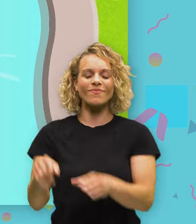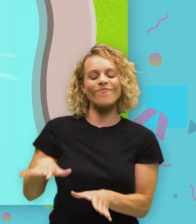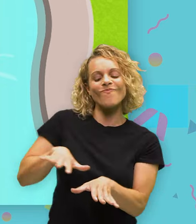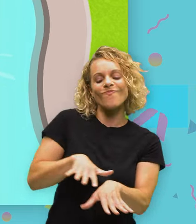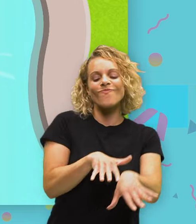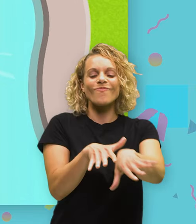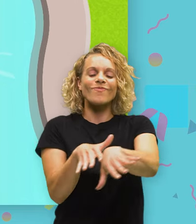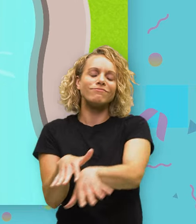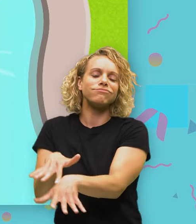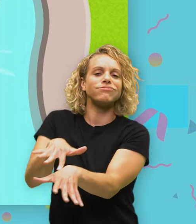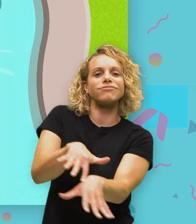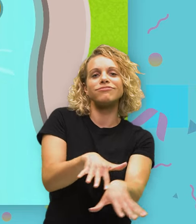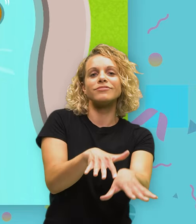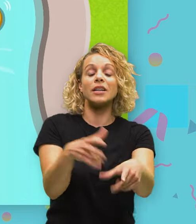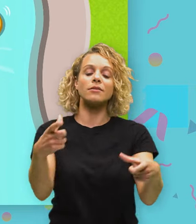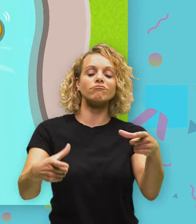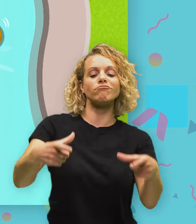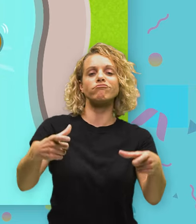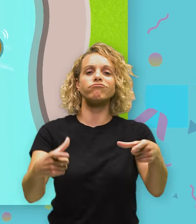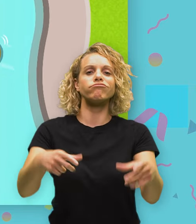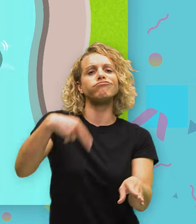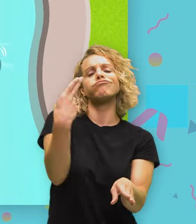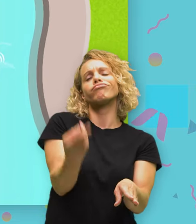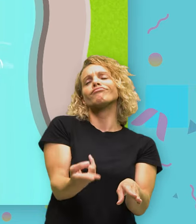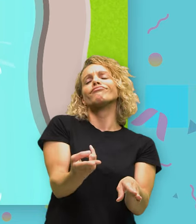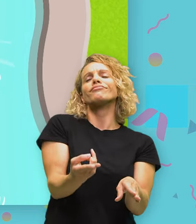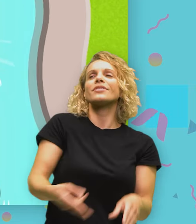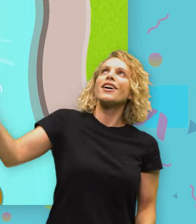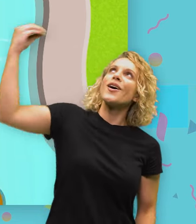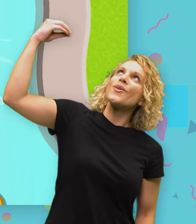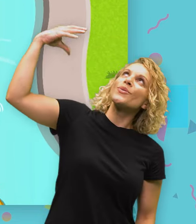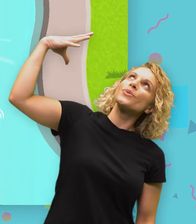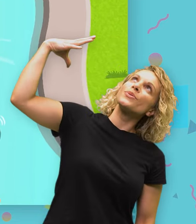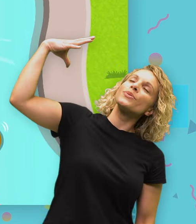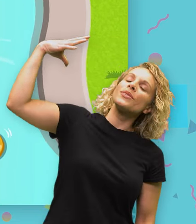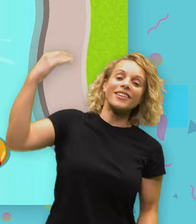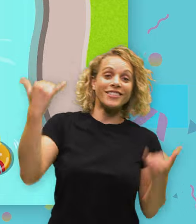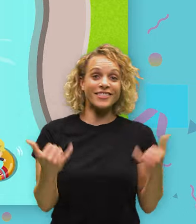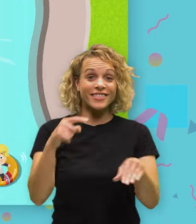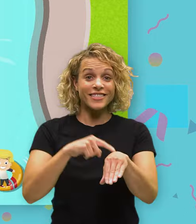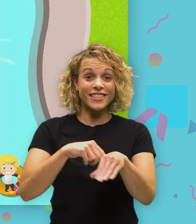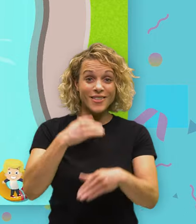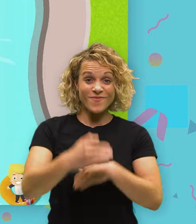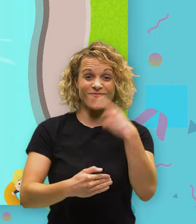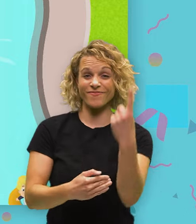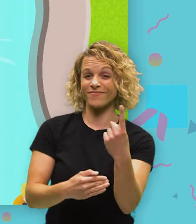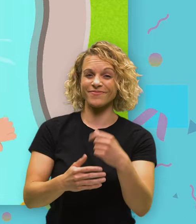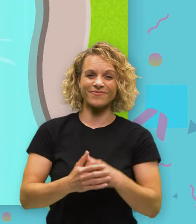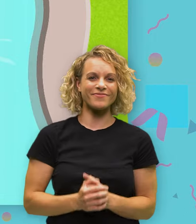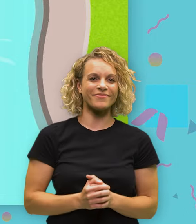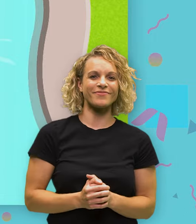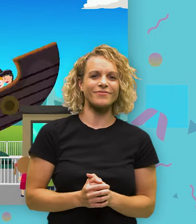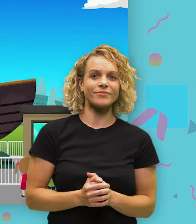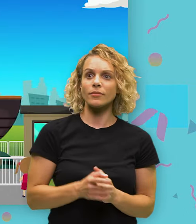go over to the lazy river, lie on our tubes, soak in the sun. Now it's time for the